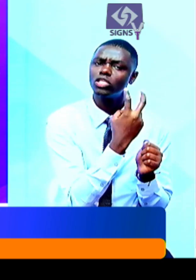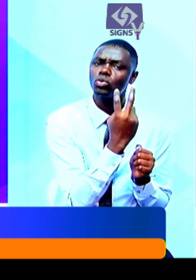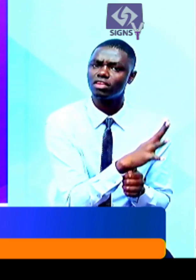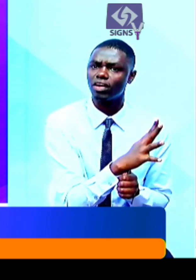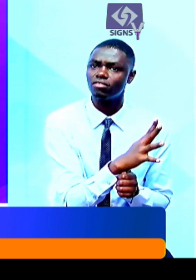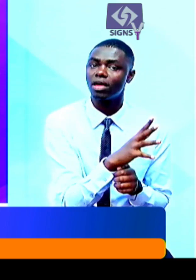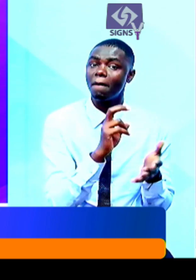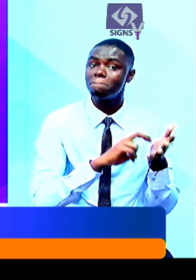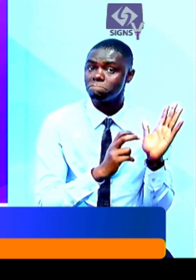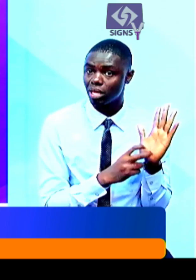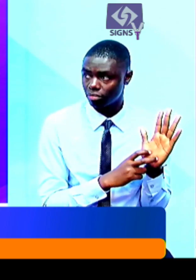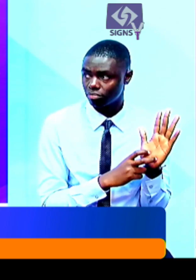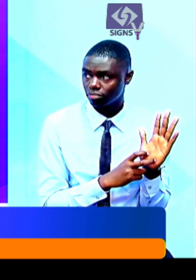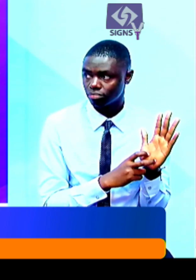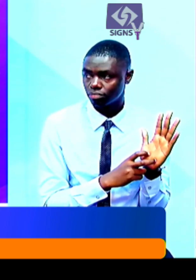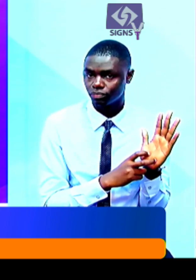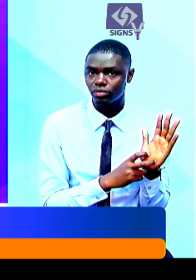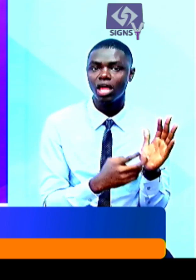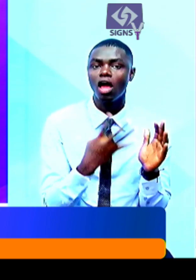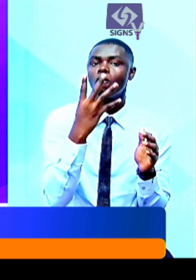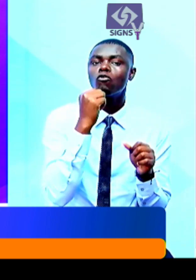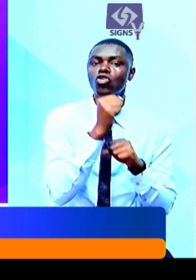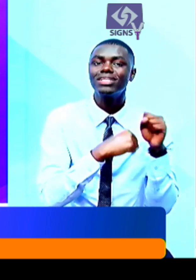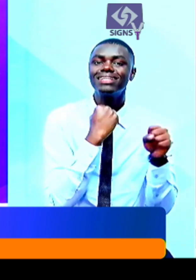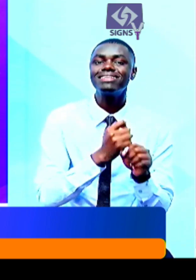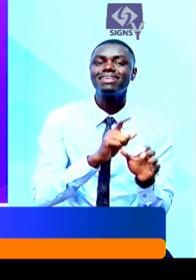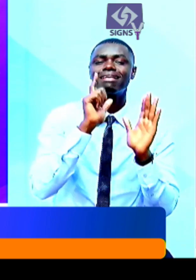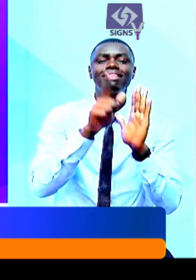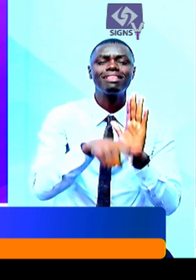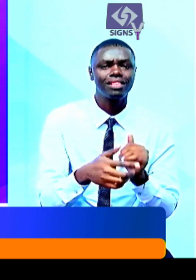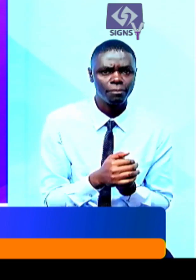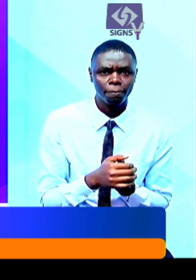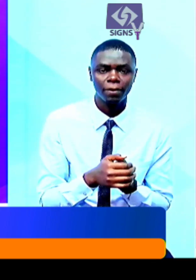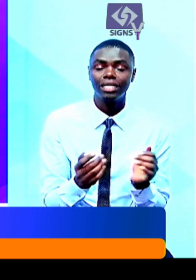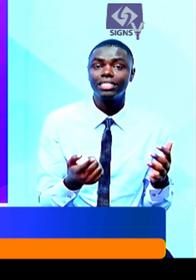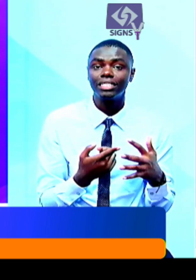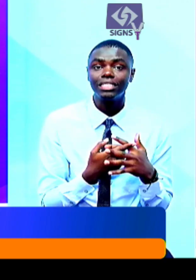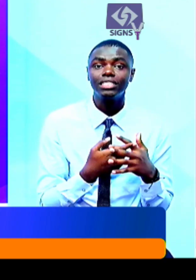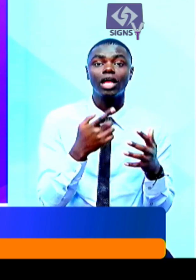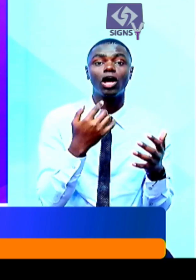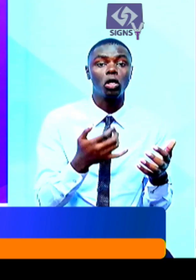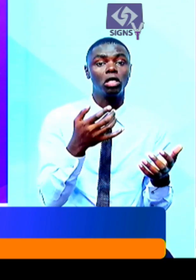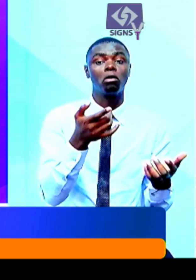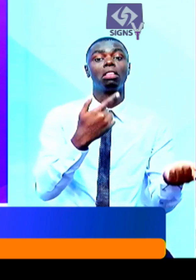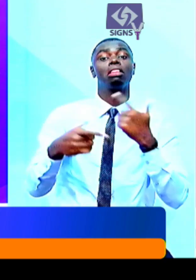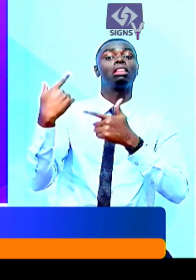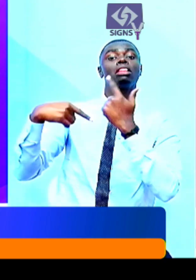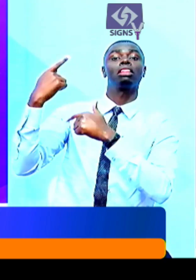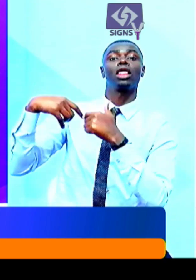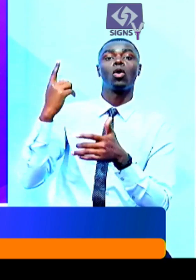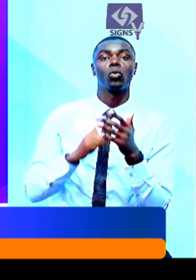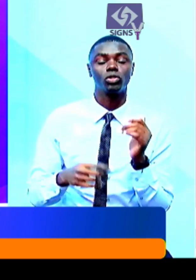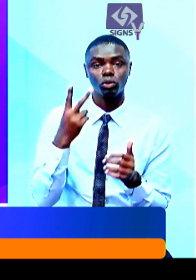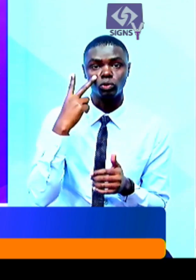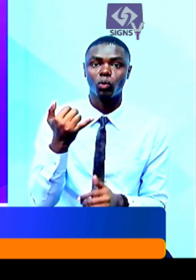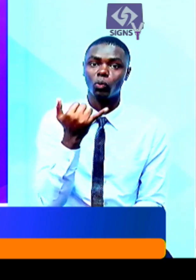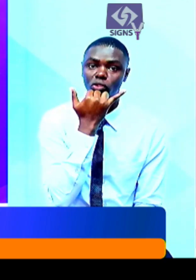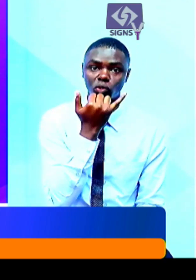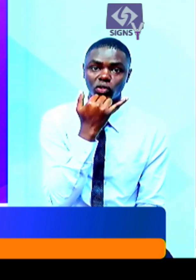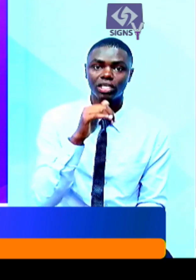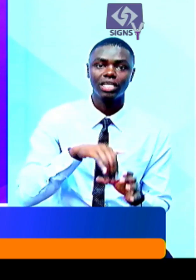which means 40 years later, is taking us to what we saw was wrong in the